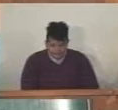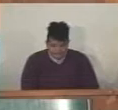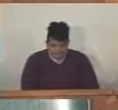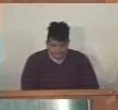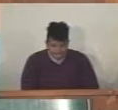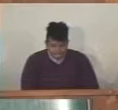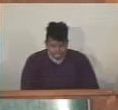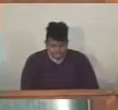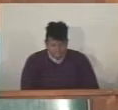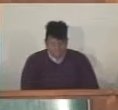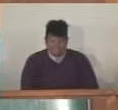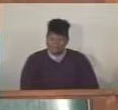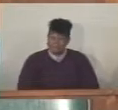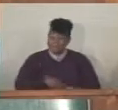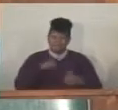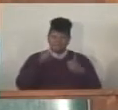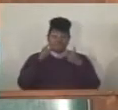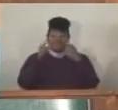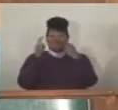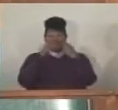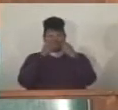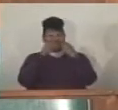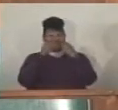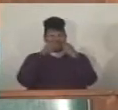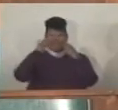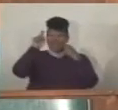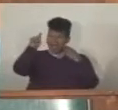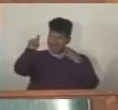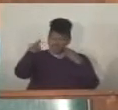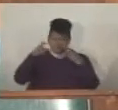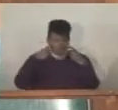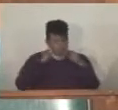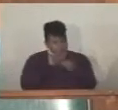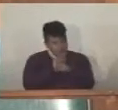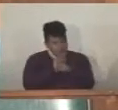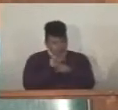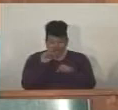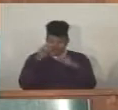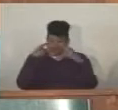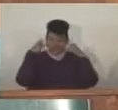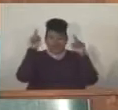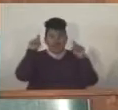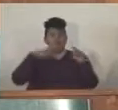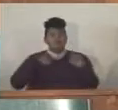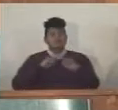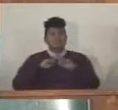There has to be some discernible difference.